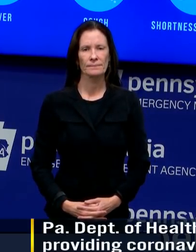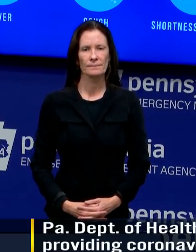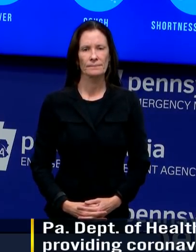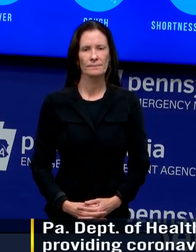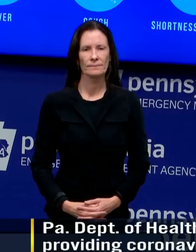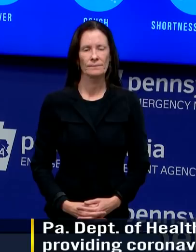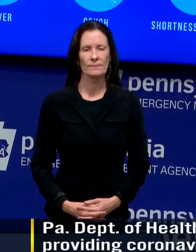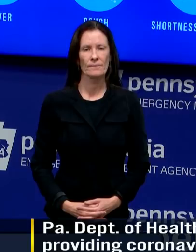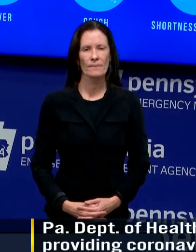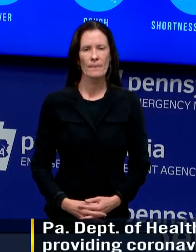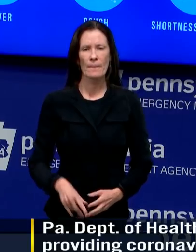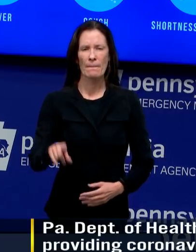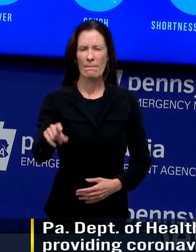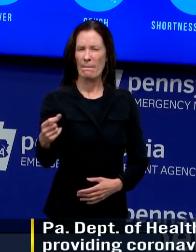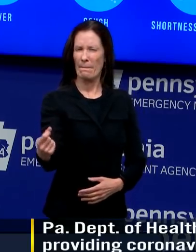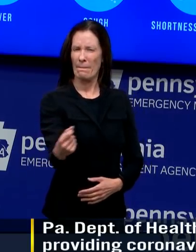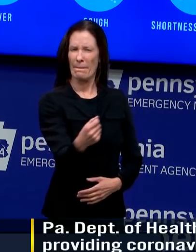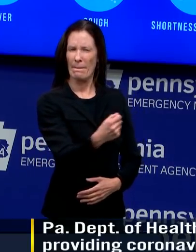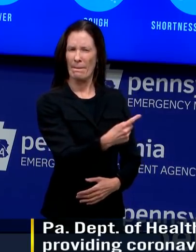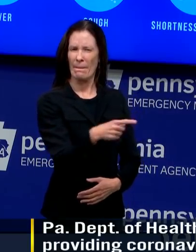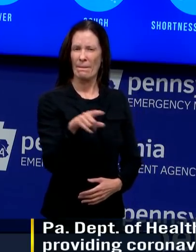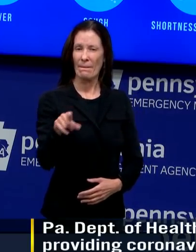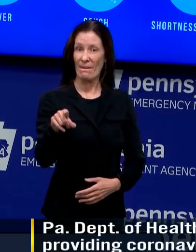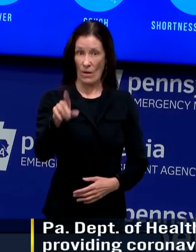Yes. Okay.